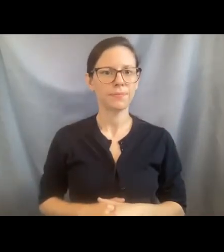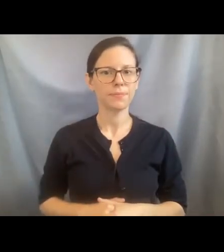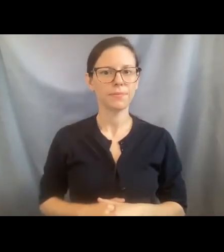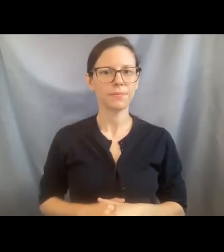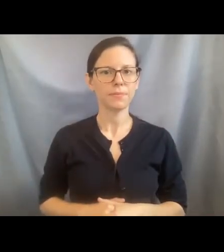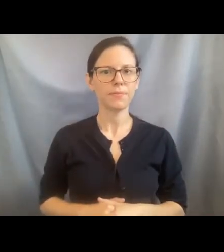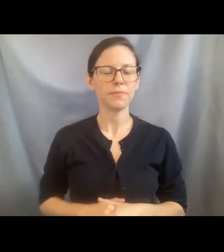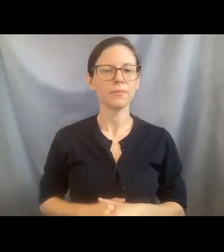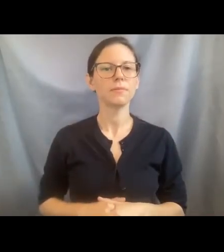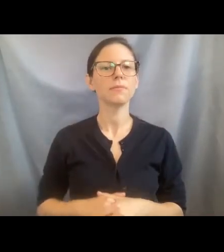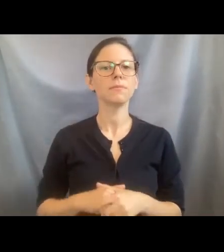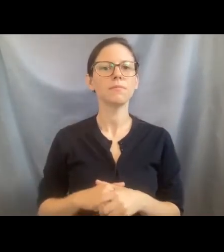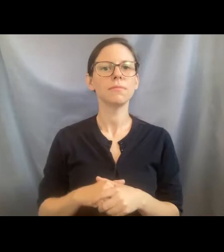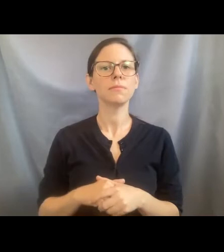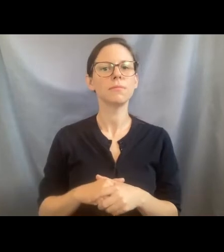In the words